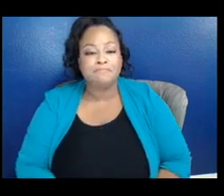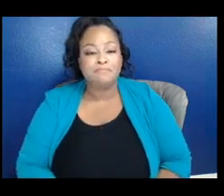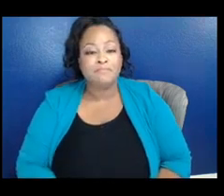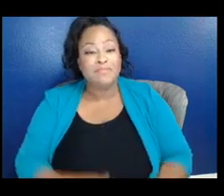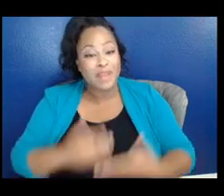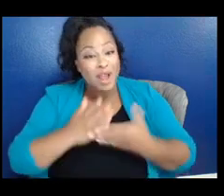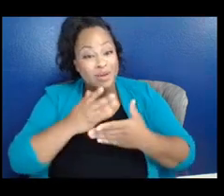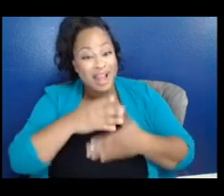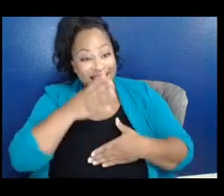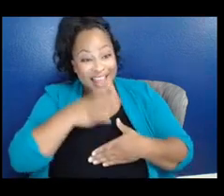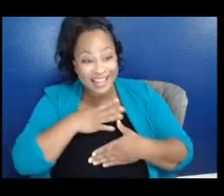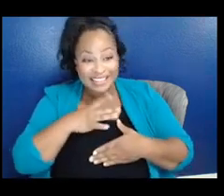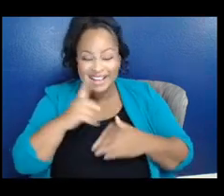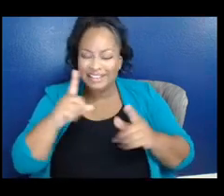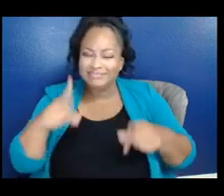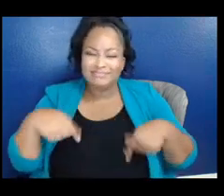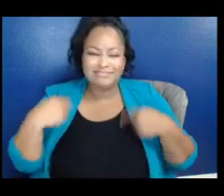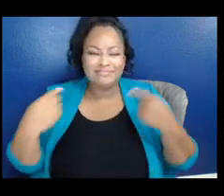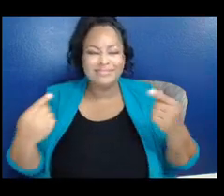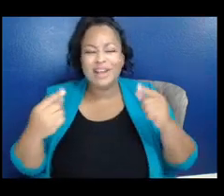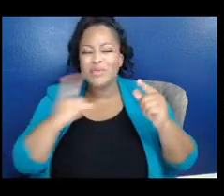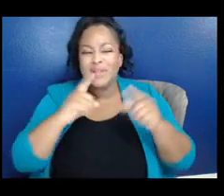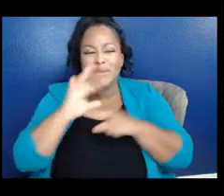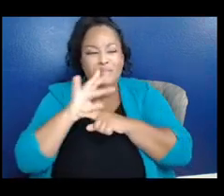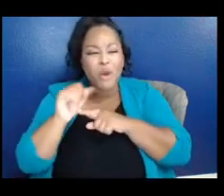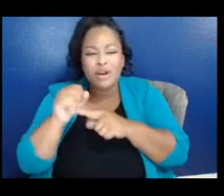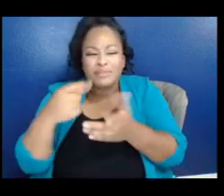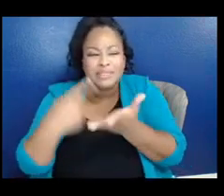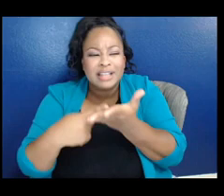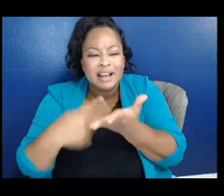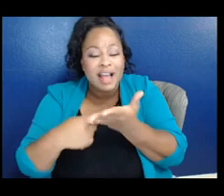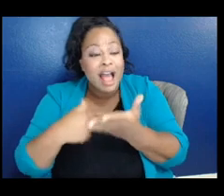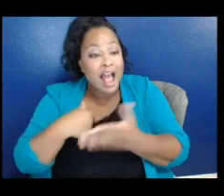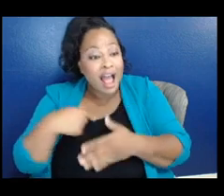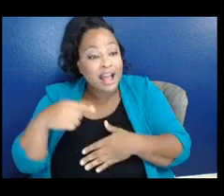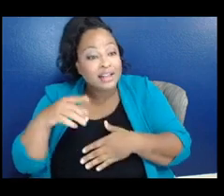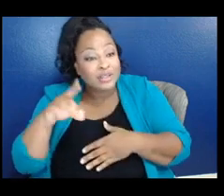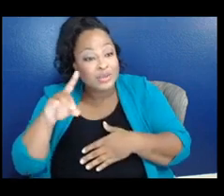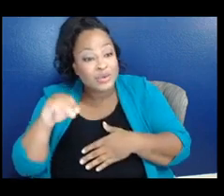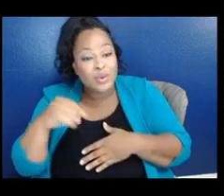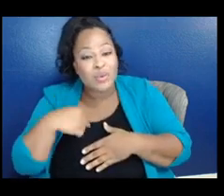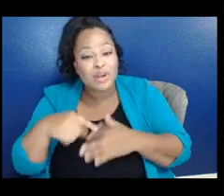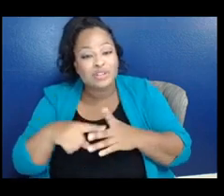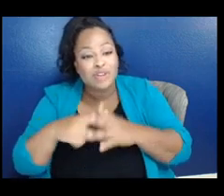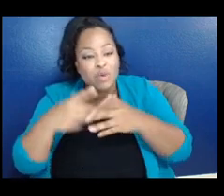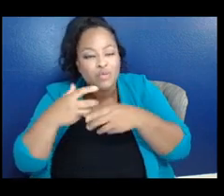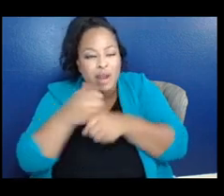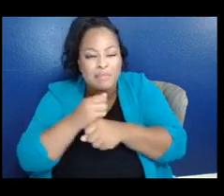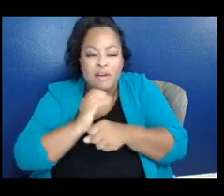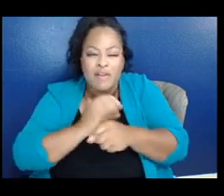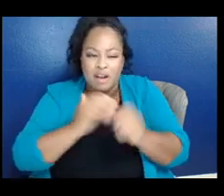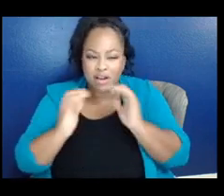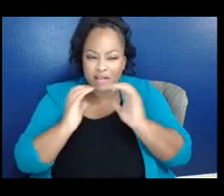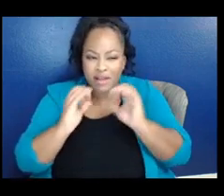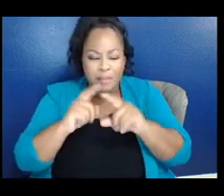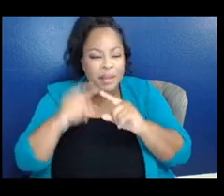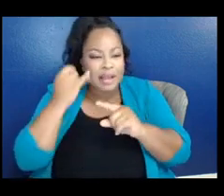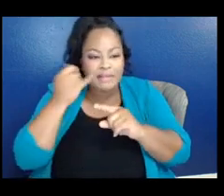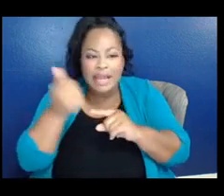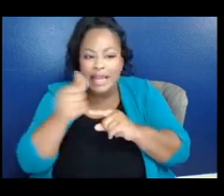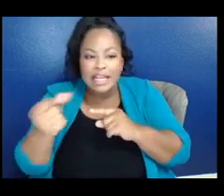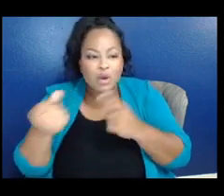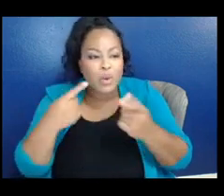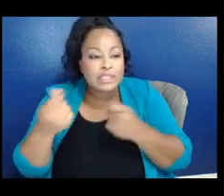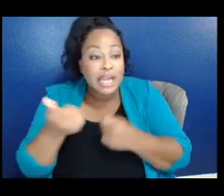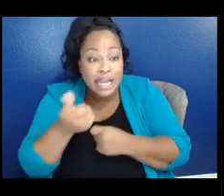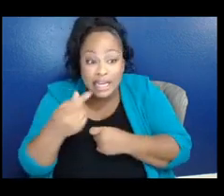All right. Well, ladies, this has been a remarkable discussion. I do want to start to wrap up our conversation, but if there's